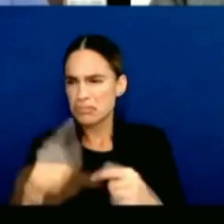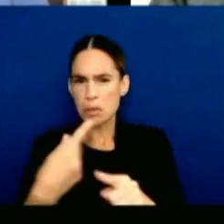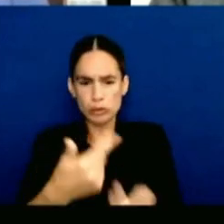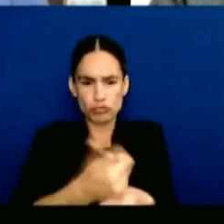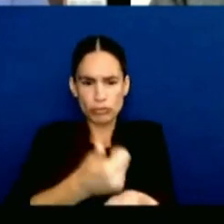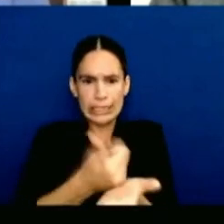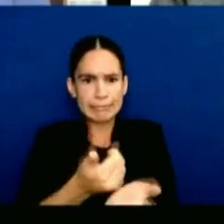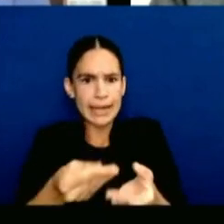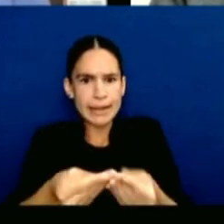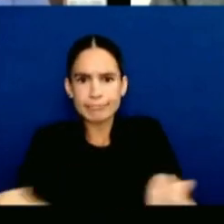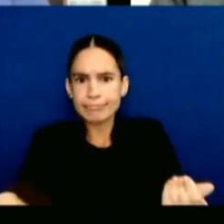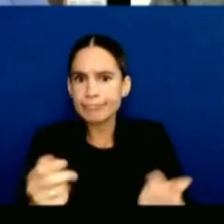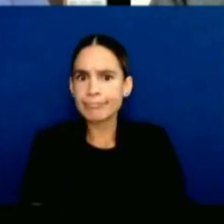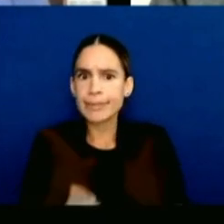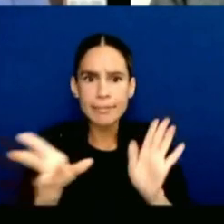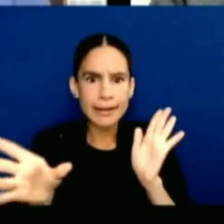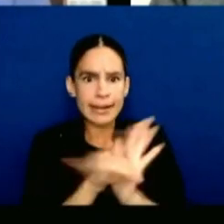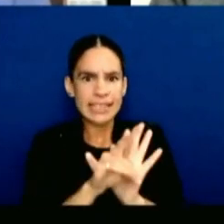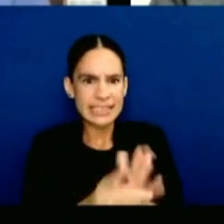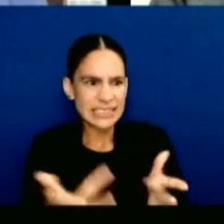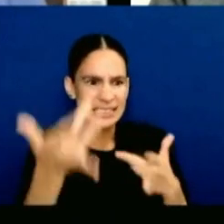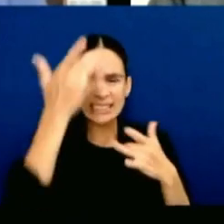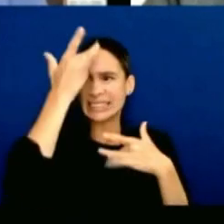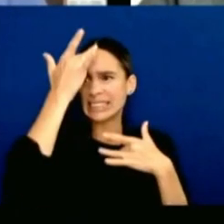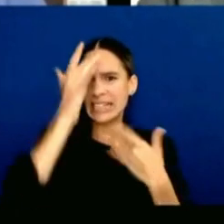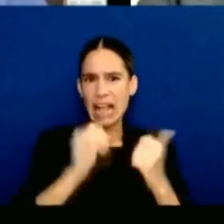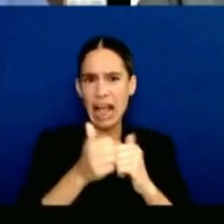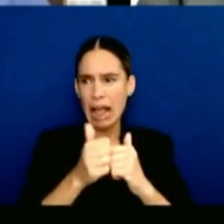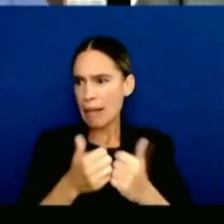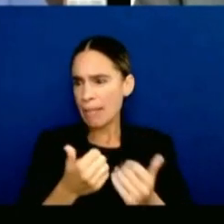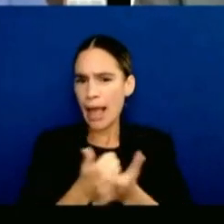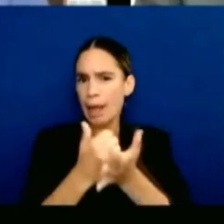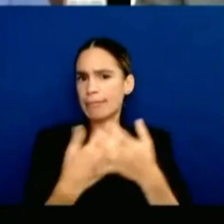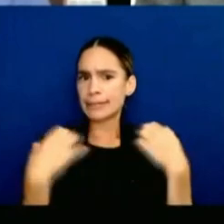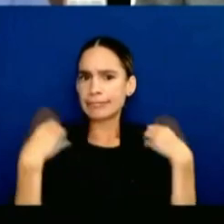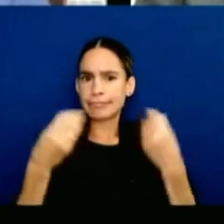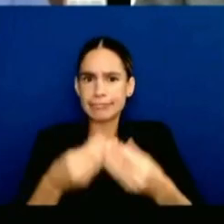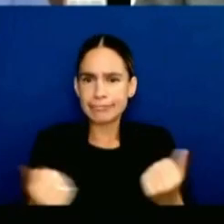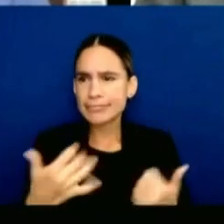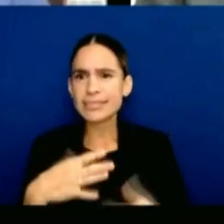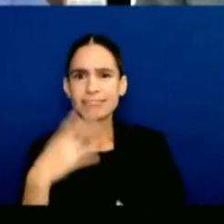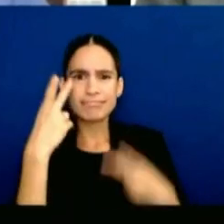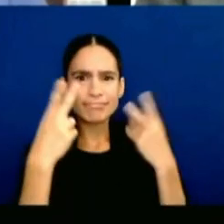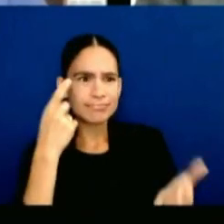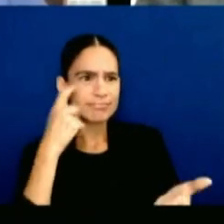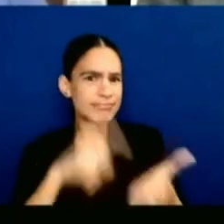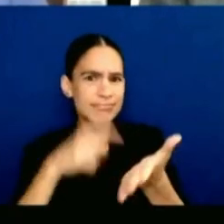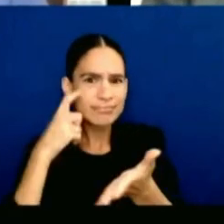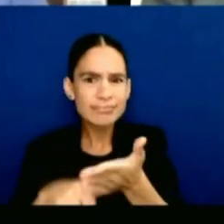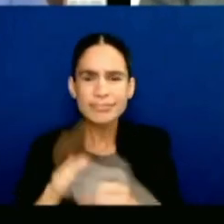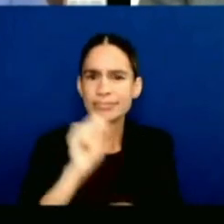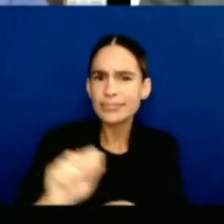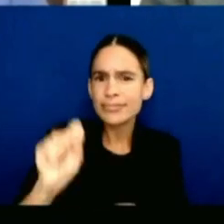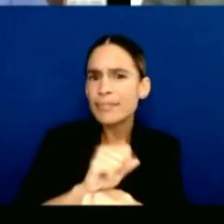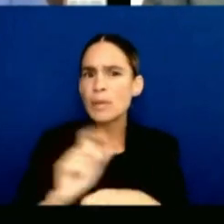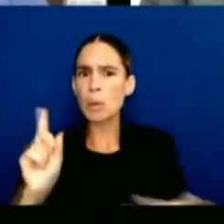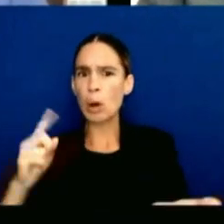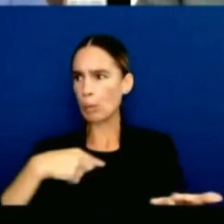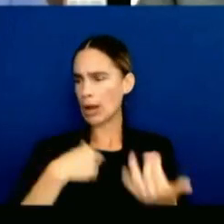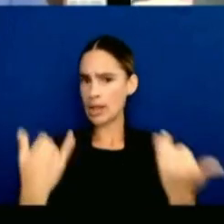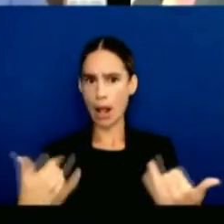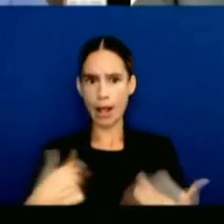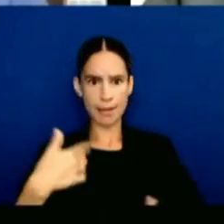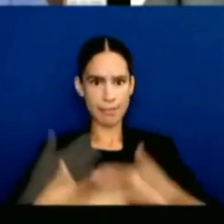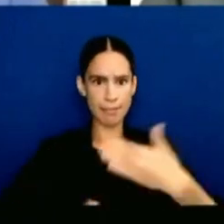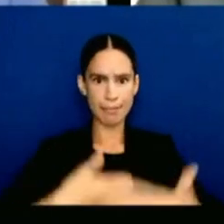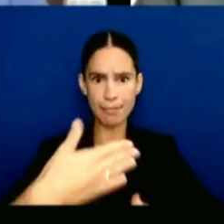very sick, and a lot of work's been going on there. Where are we in terms of knowing that there's some things that can help them? Well, right now, due